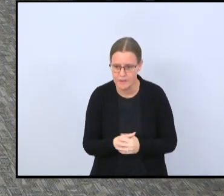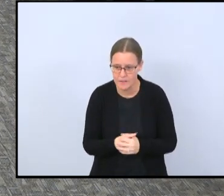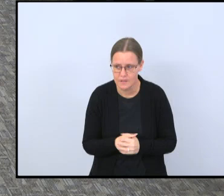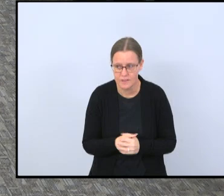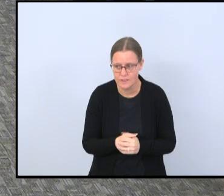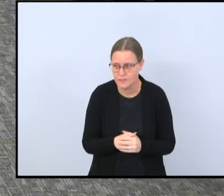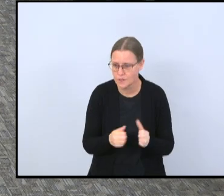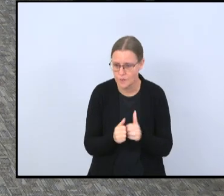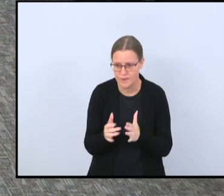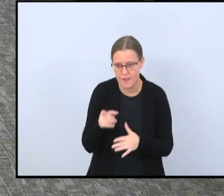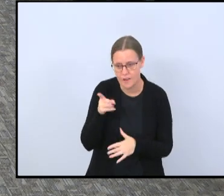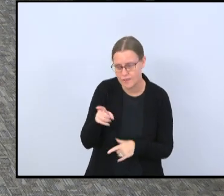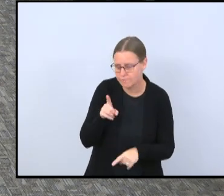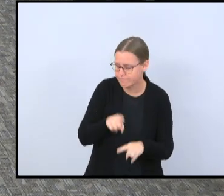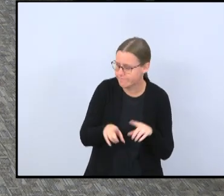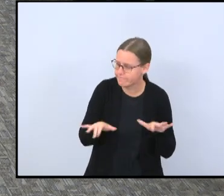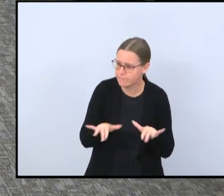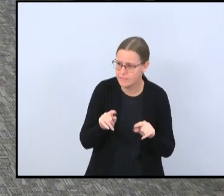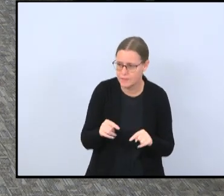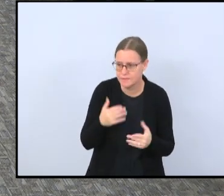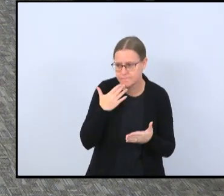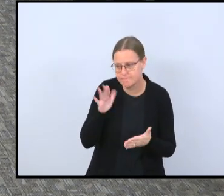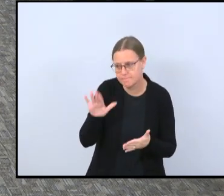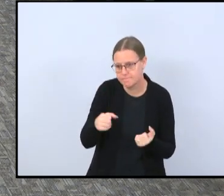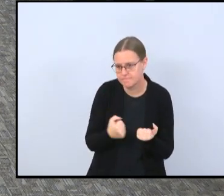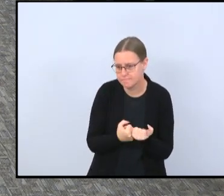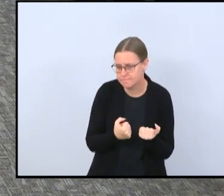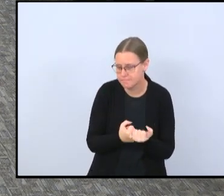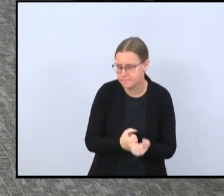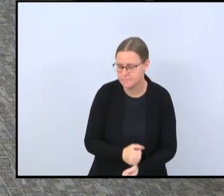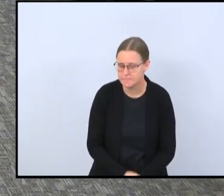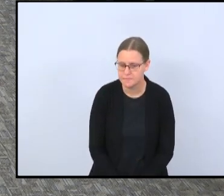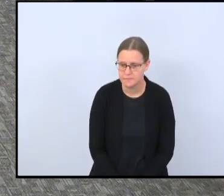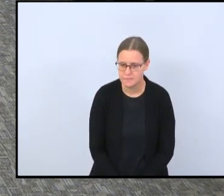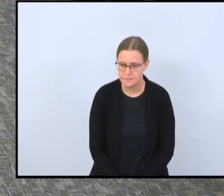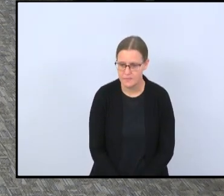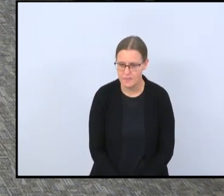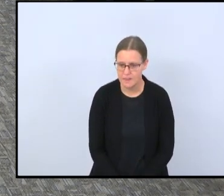we could not do it without her. So grateful for her support.